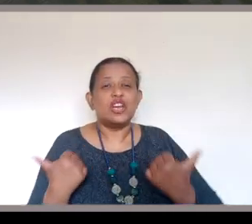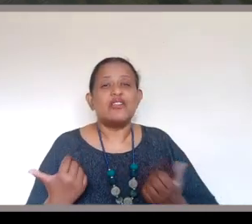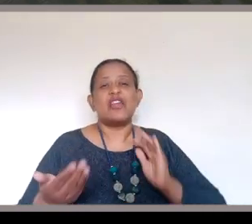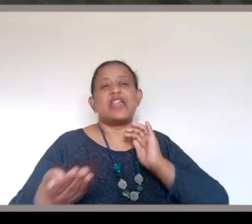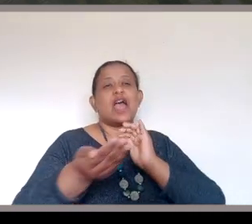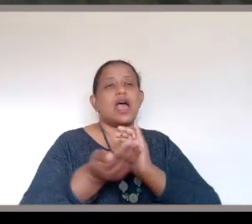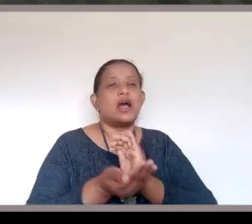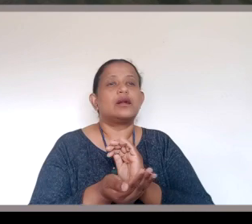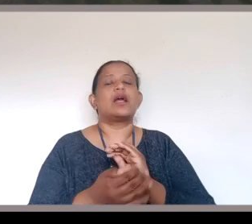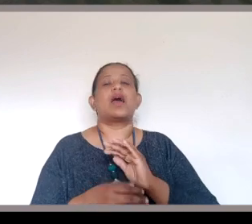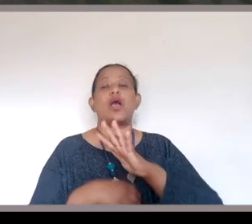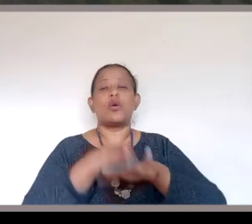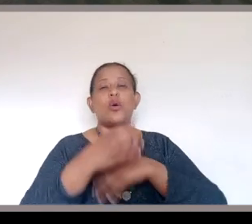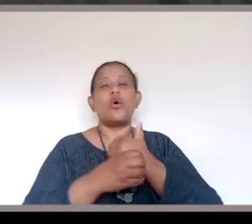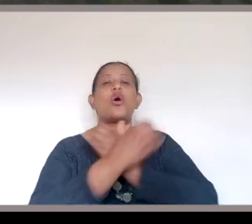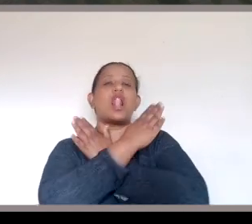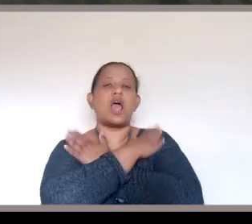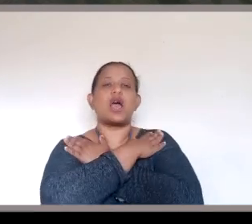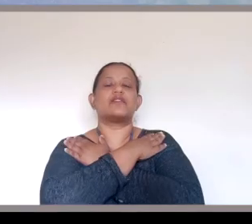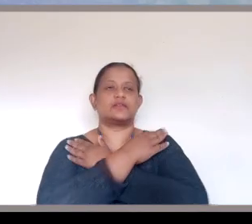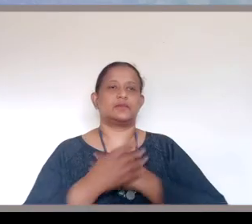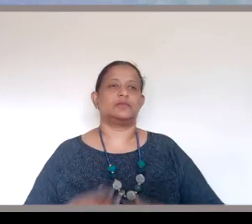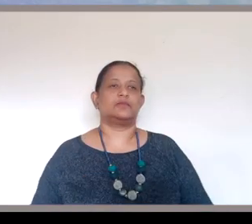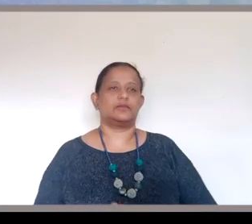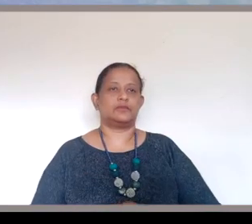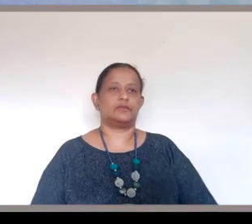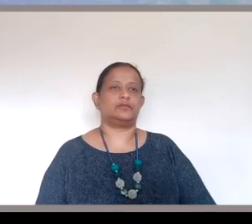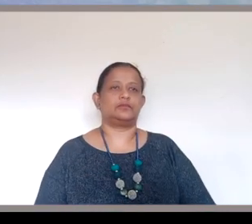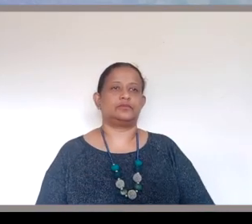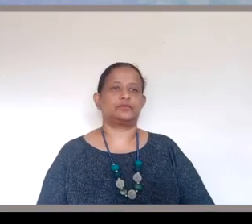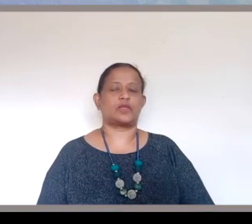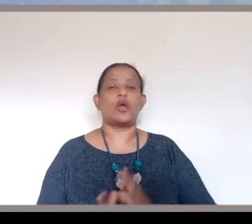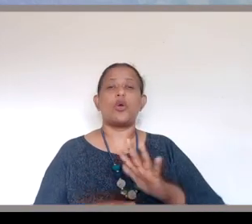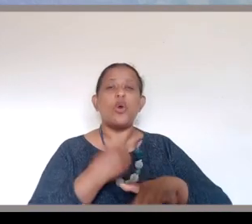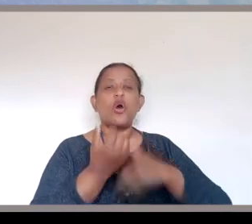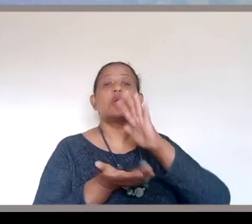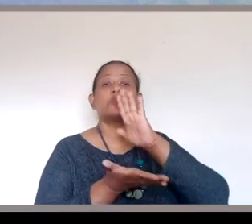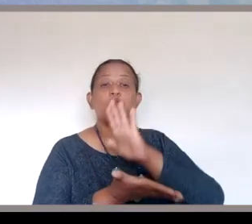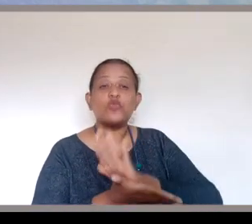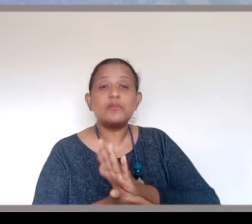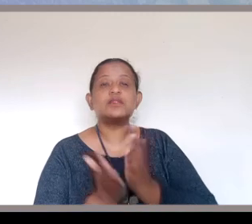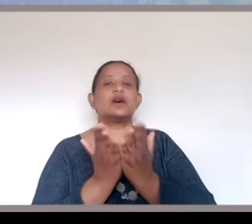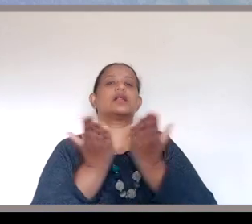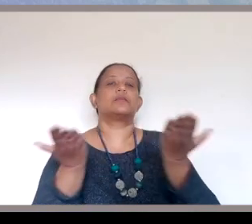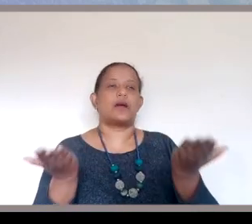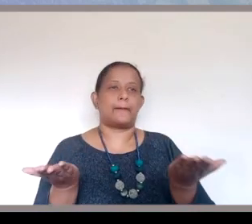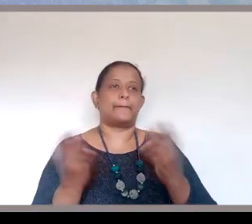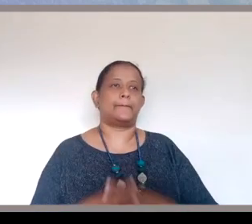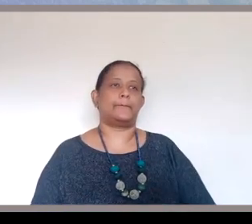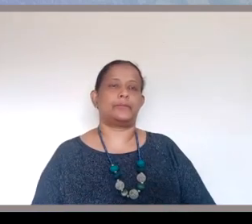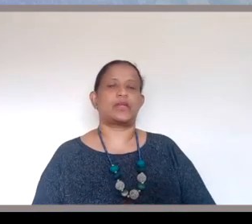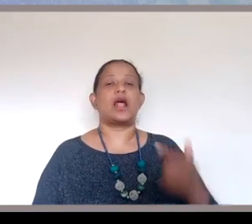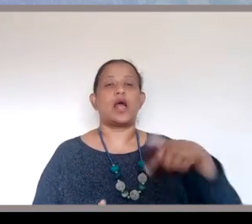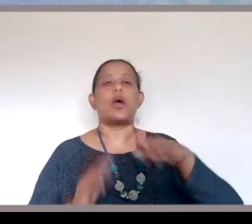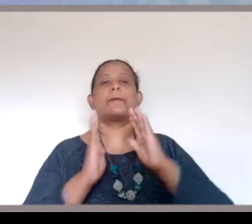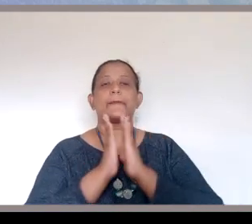those who love Him. That, my friend, is the reward. Bow your heads, close your eyes. Please don't